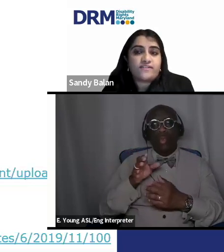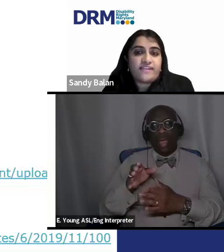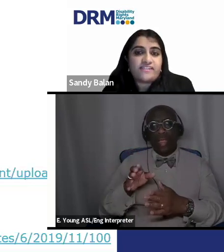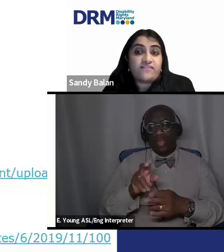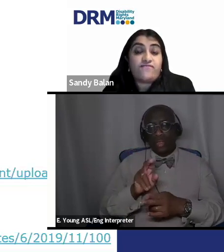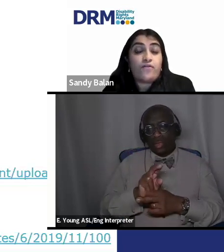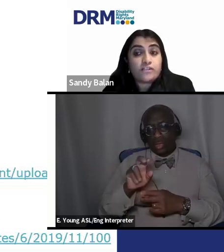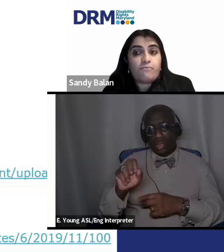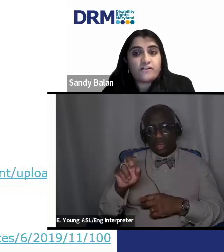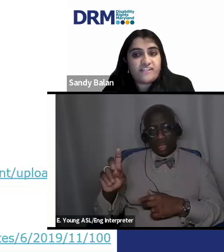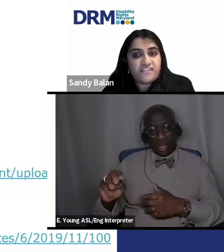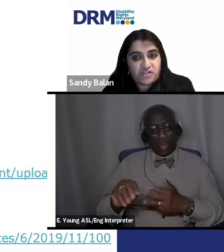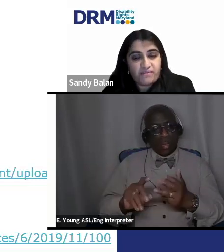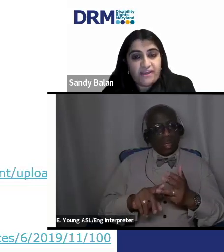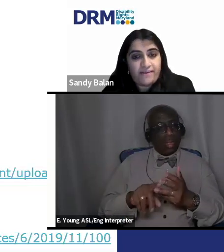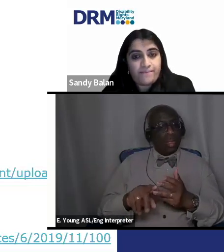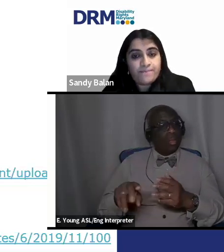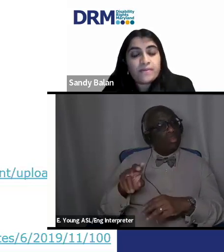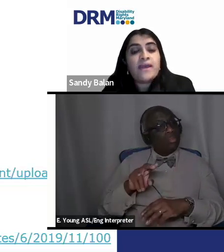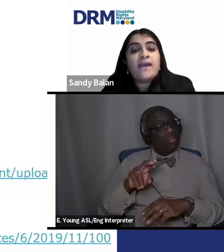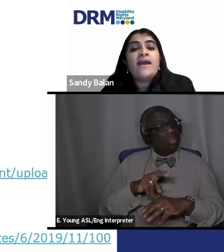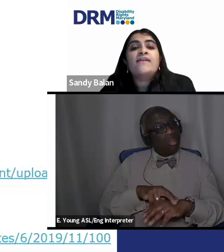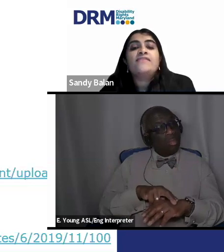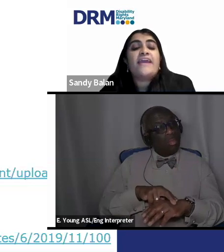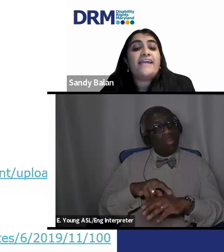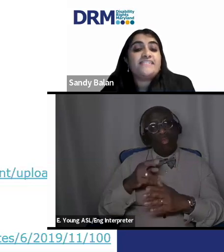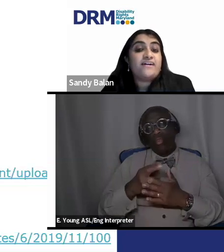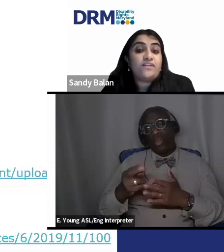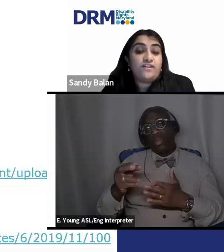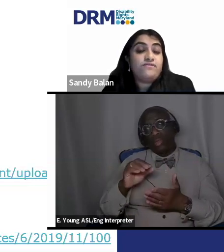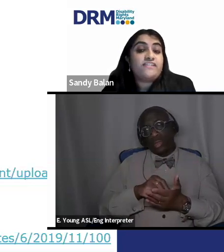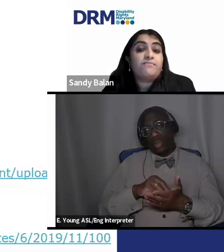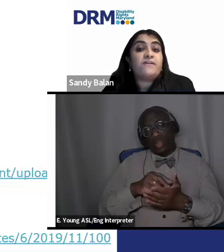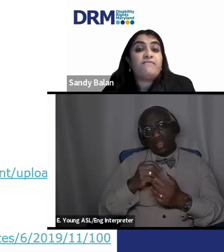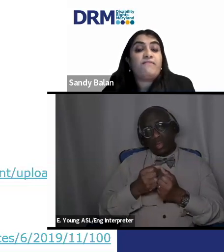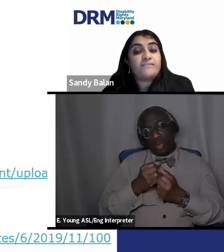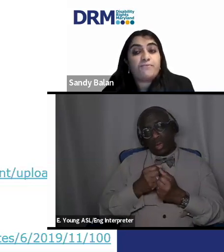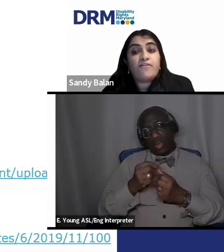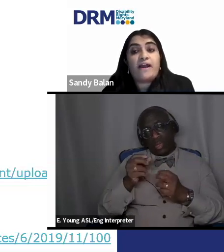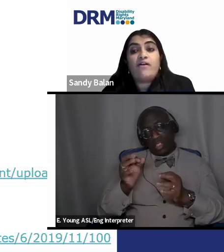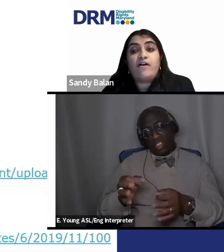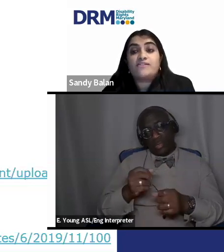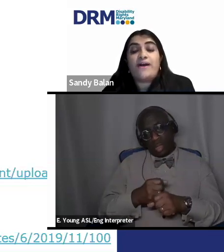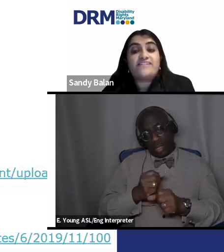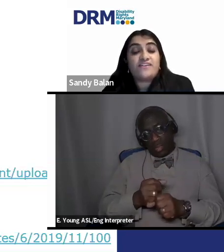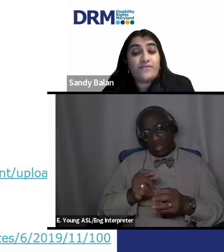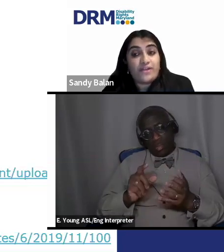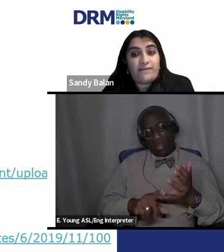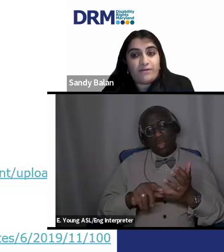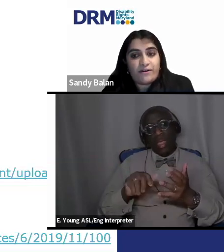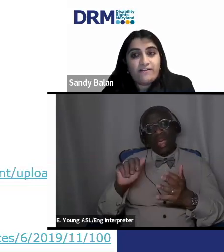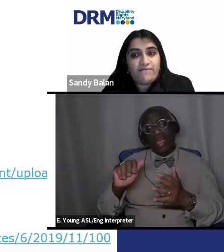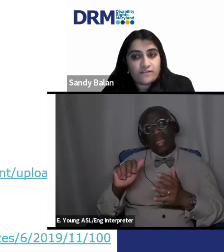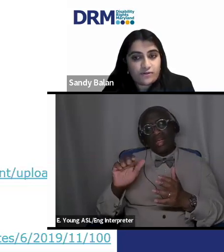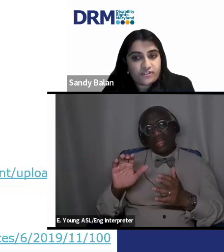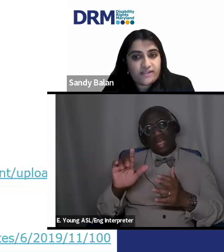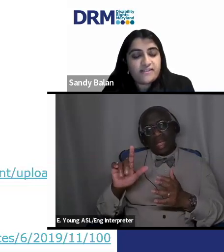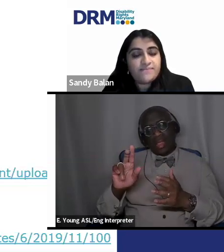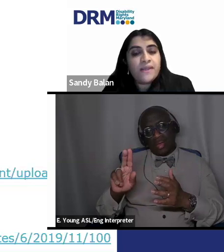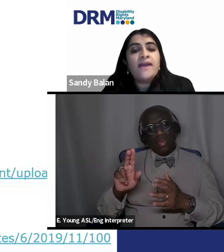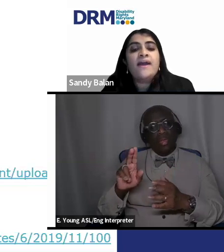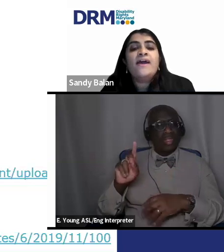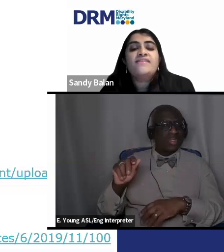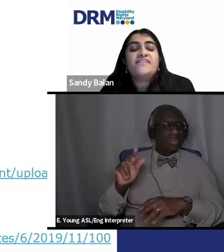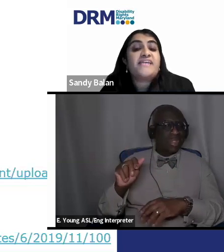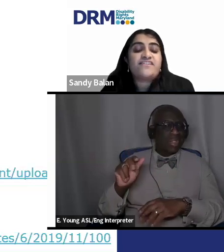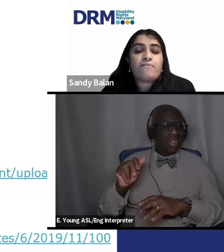National Resource Center for Supported Decision-Making. The ACLU Disability Rights Program also has its own library for